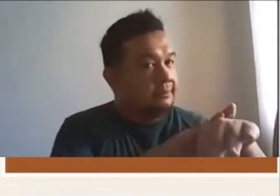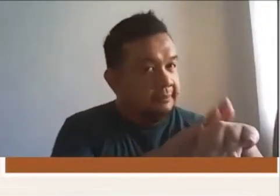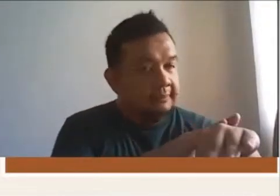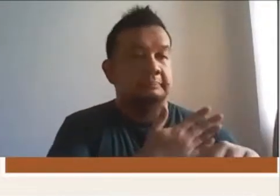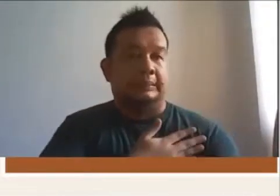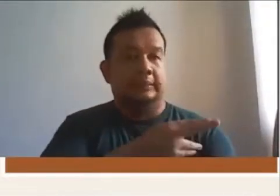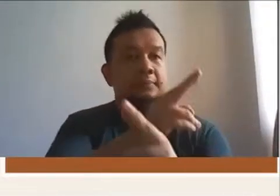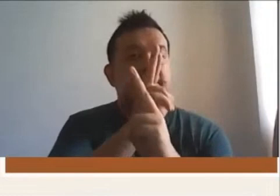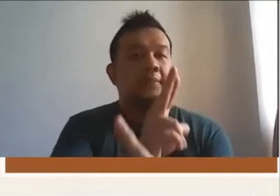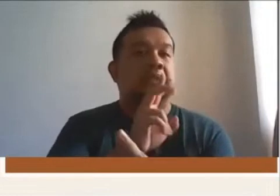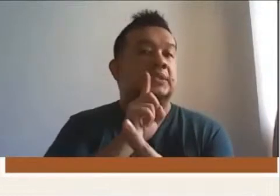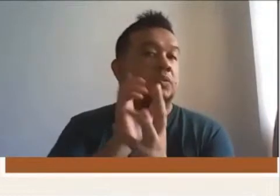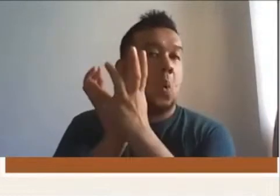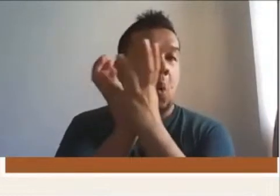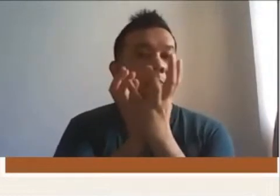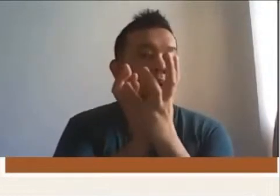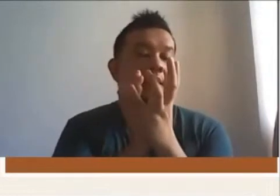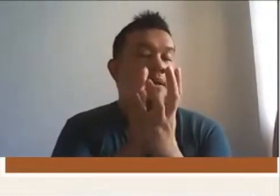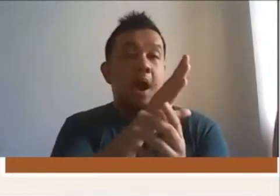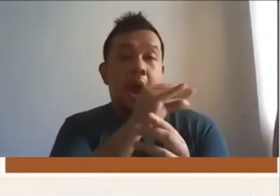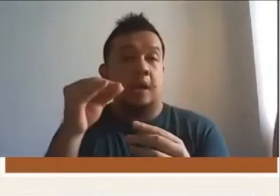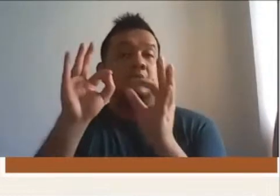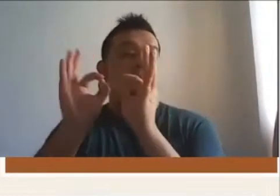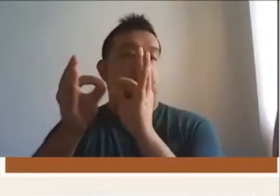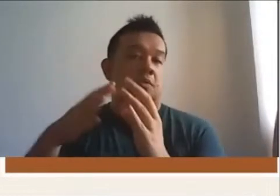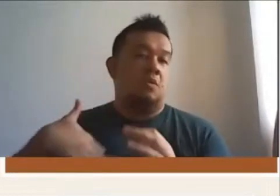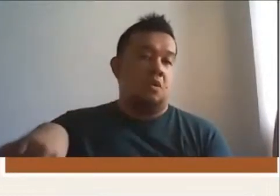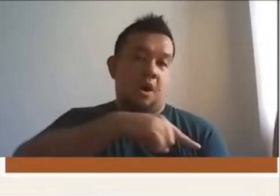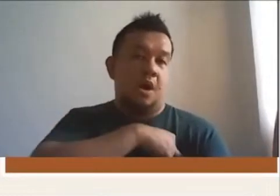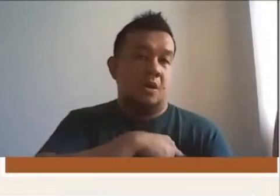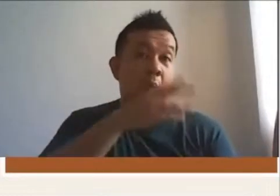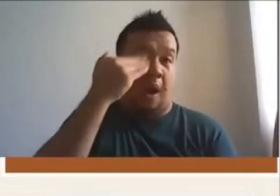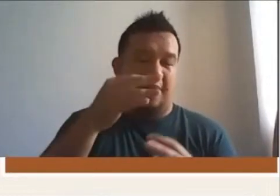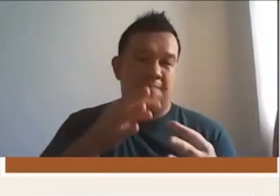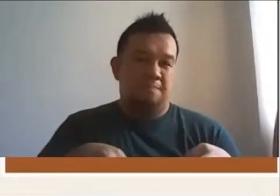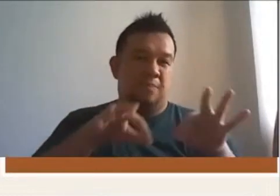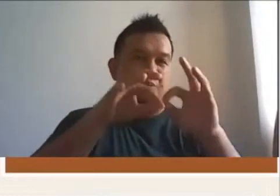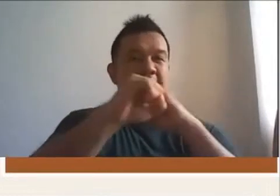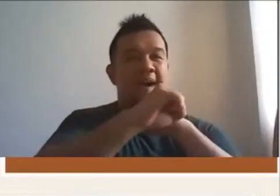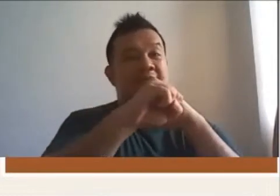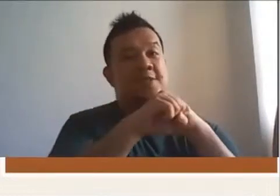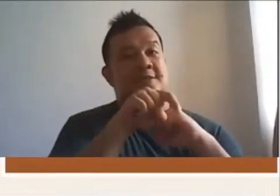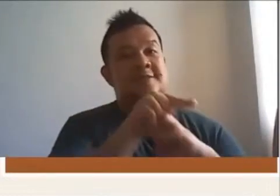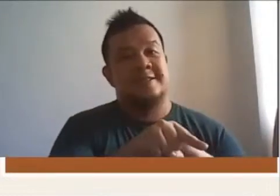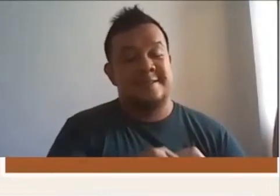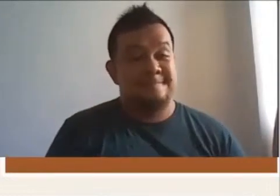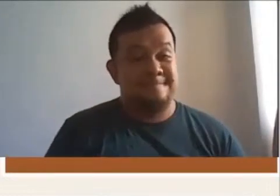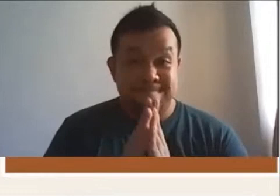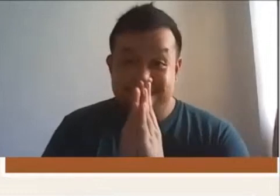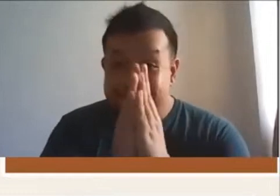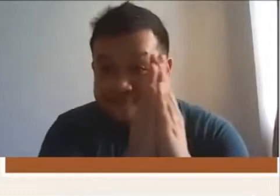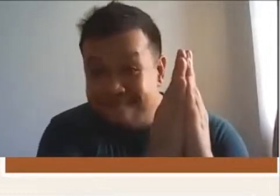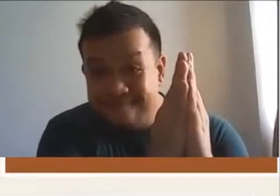access is very difficult for us. We're trying to advocate for that really. So I hope you can help us.